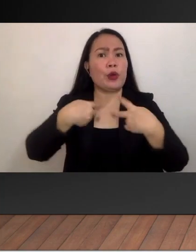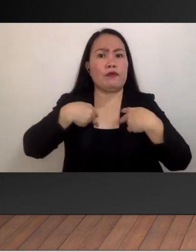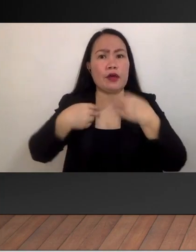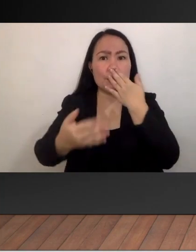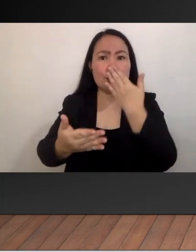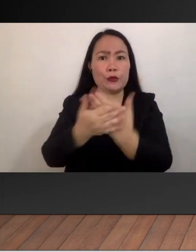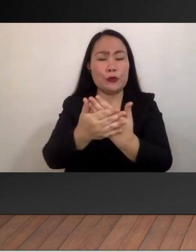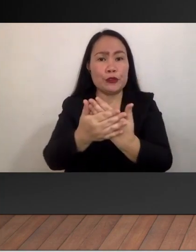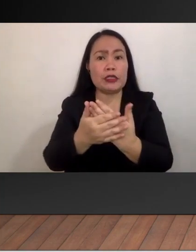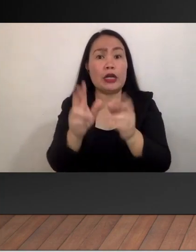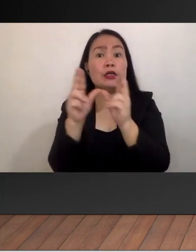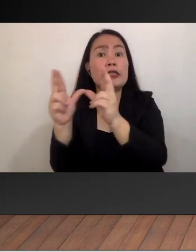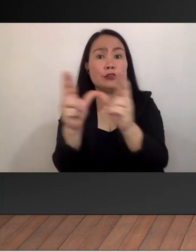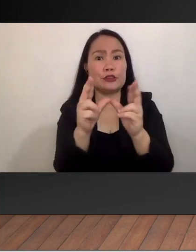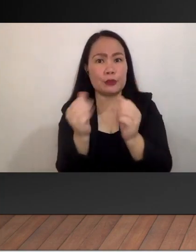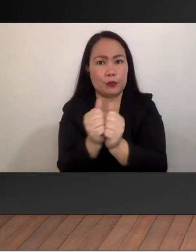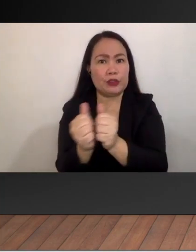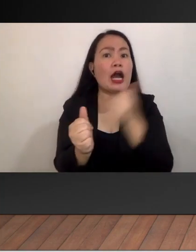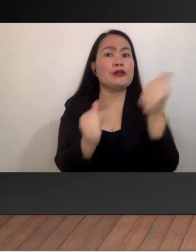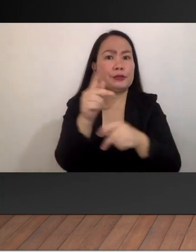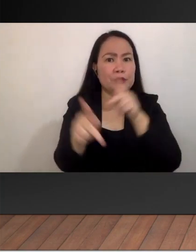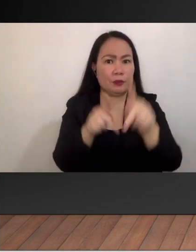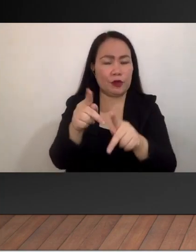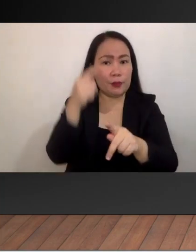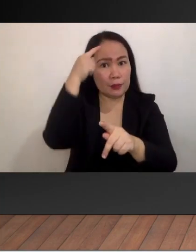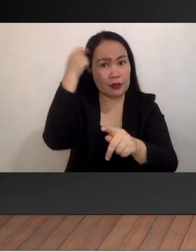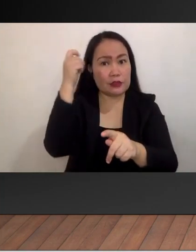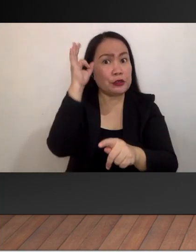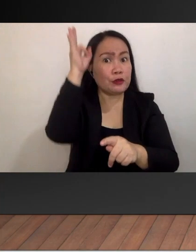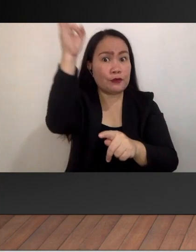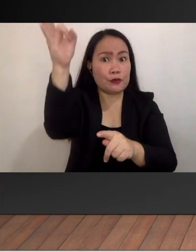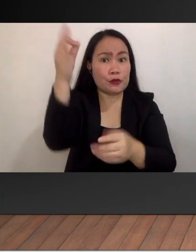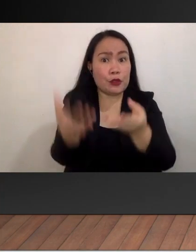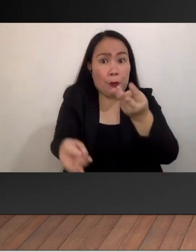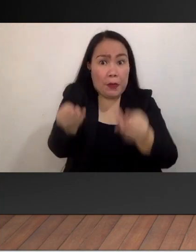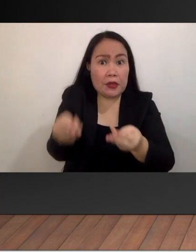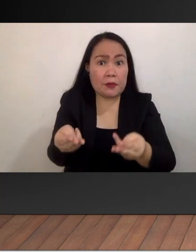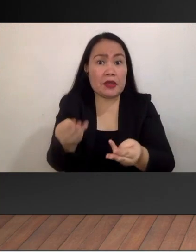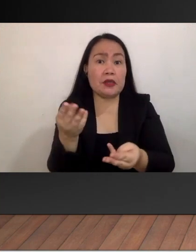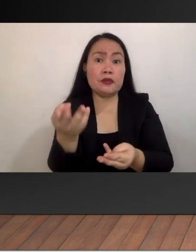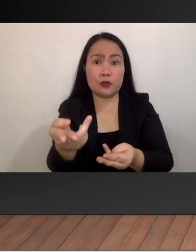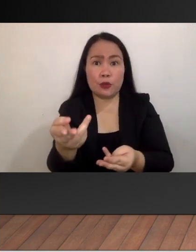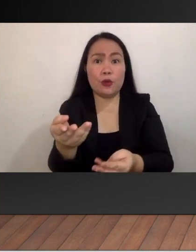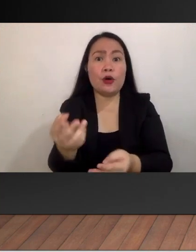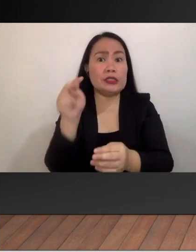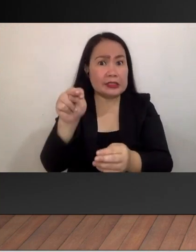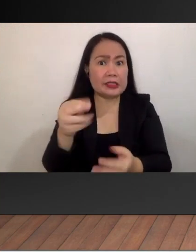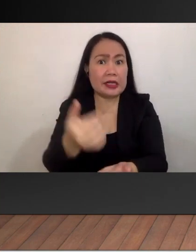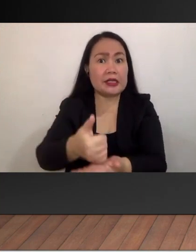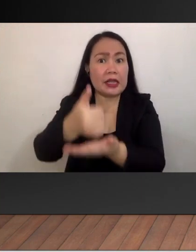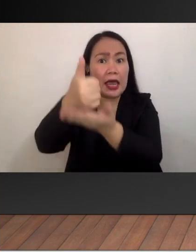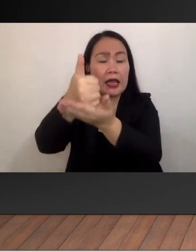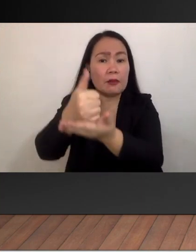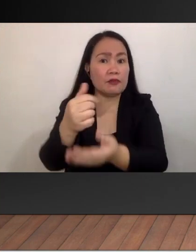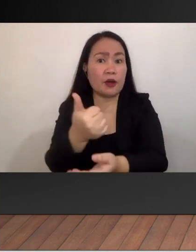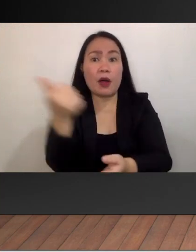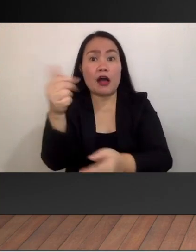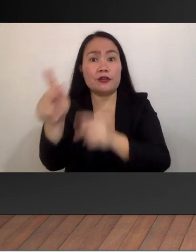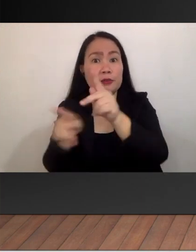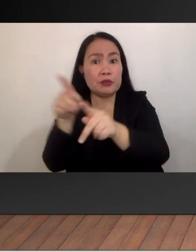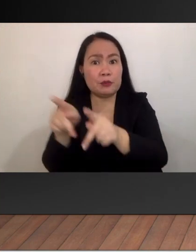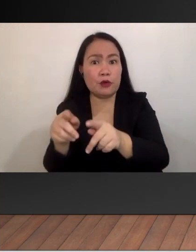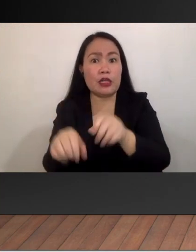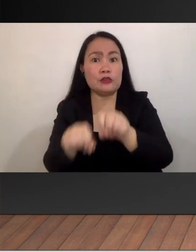get along with other people, because the time will come when you will need their help, and so that you will not have